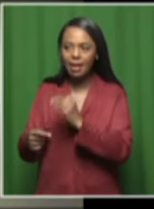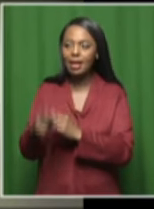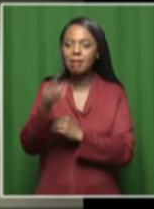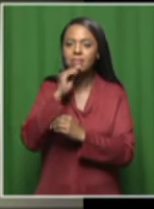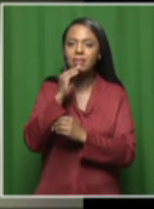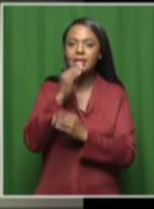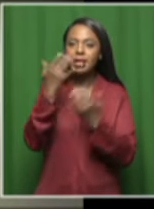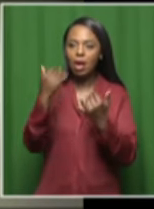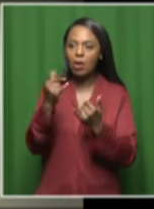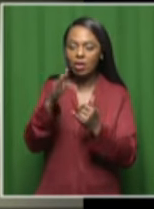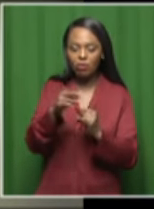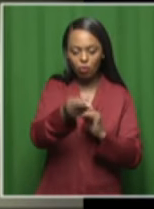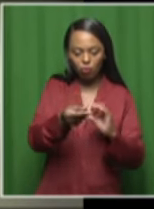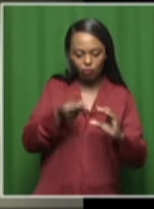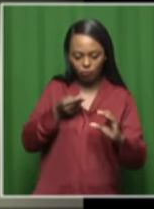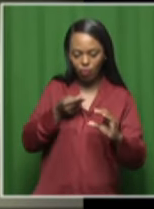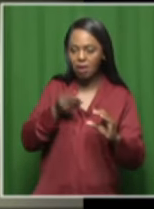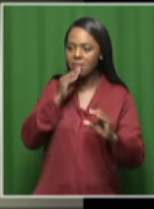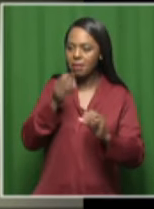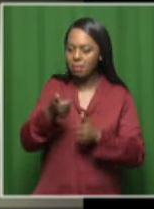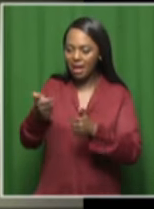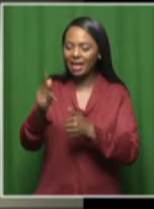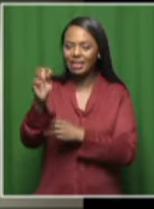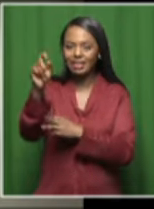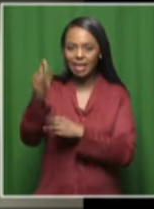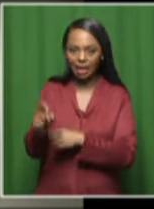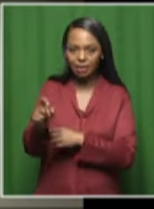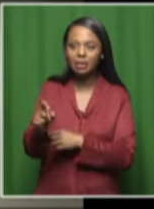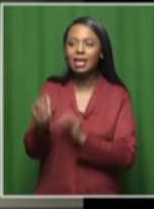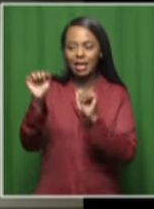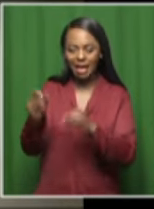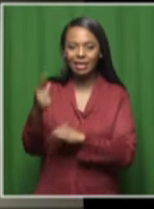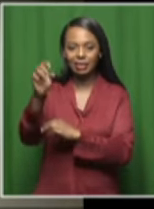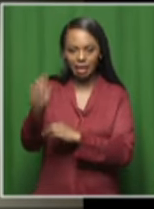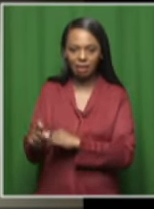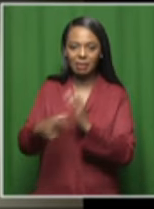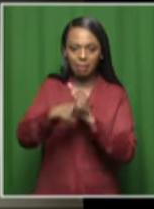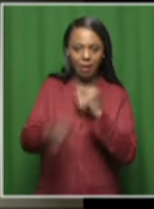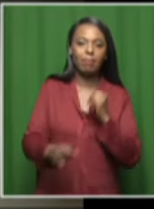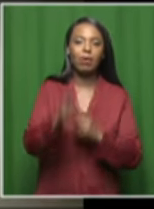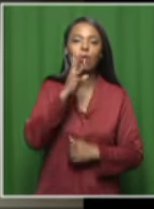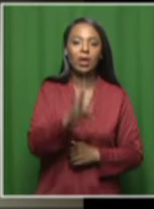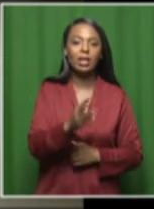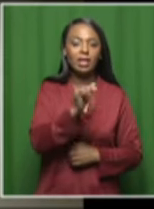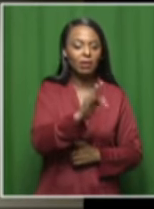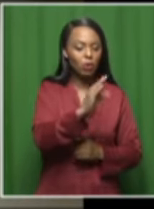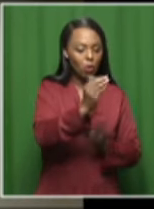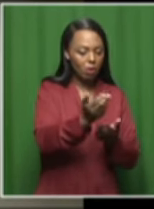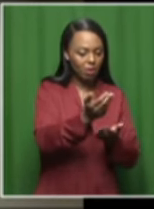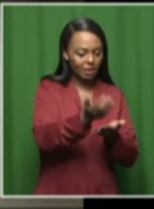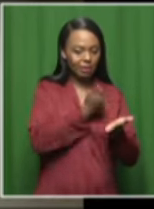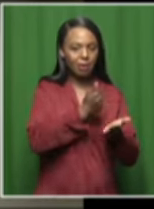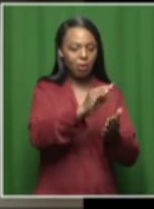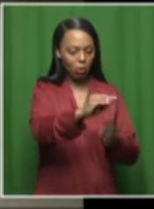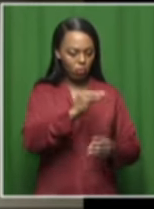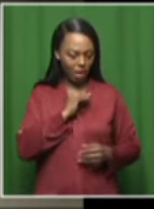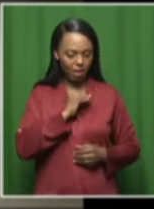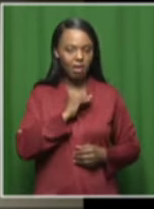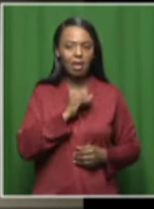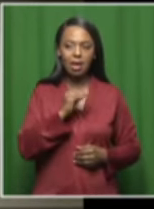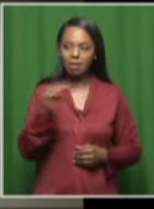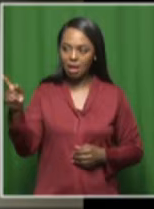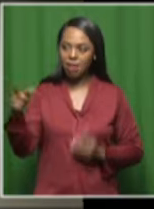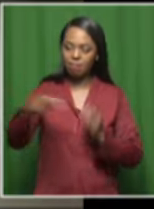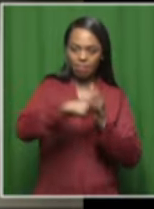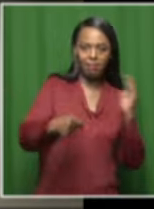your tax. So yes, it has a tax consequence. And anything that you take out is effectively taxed as income. So that